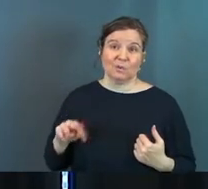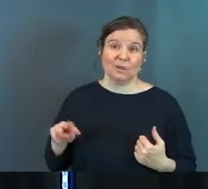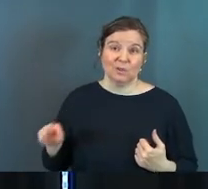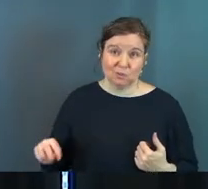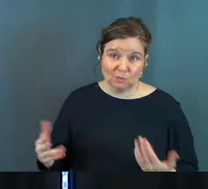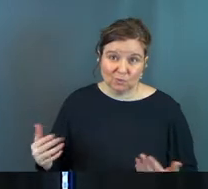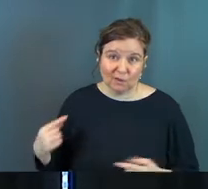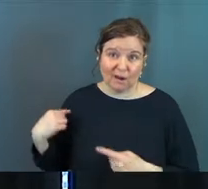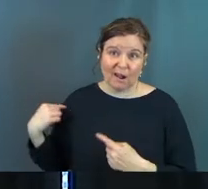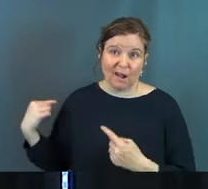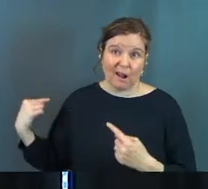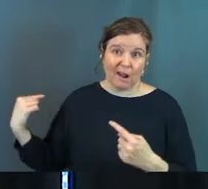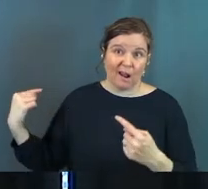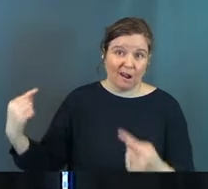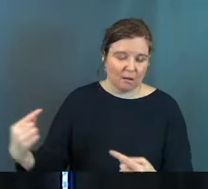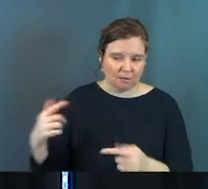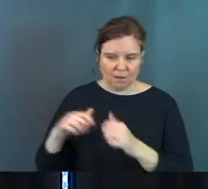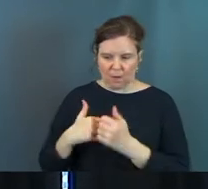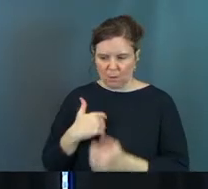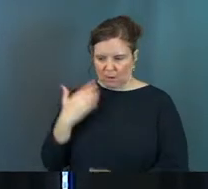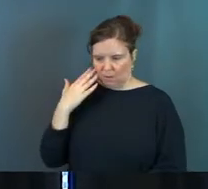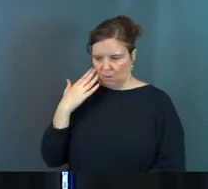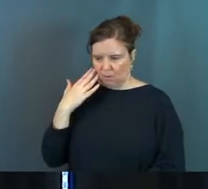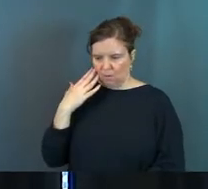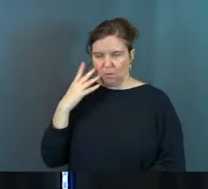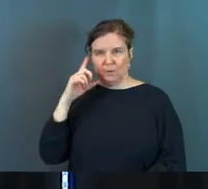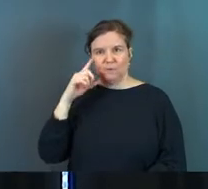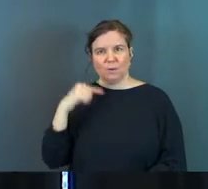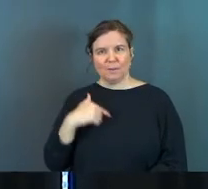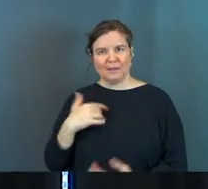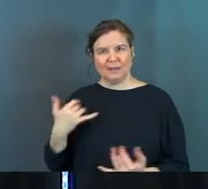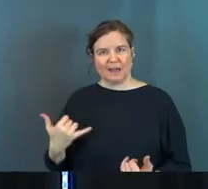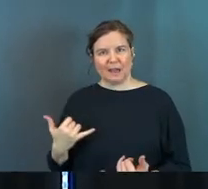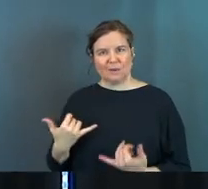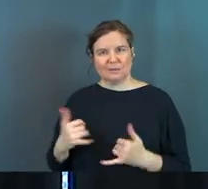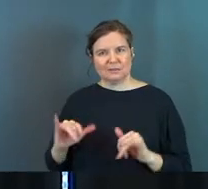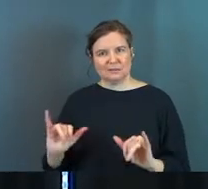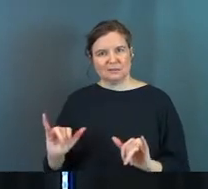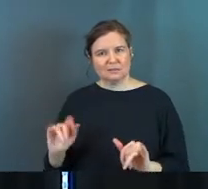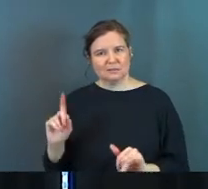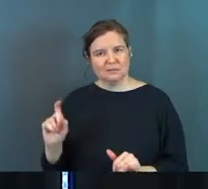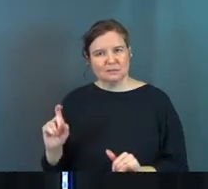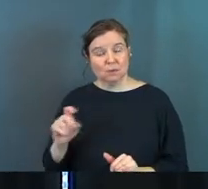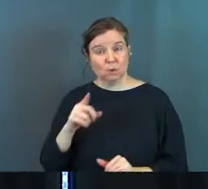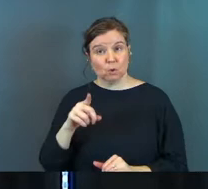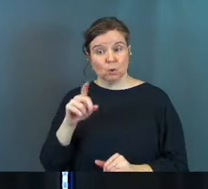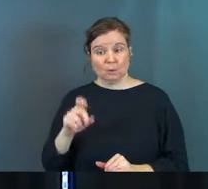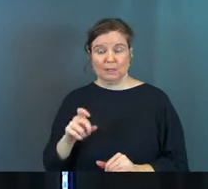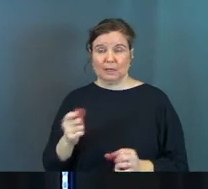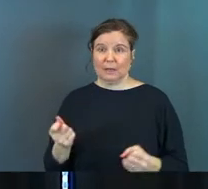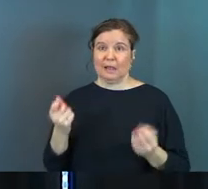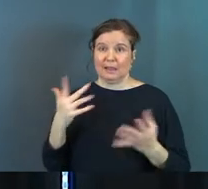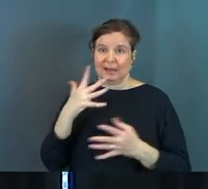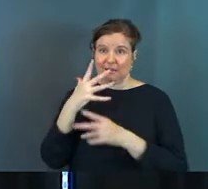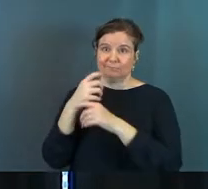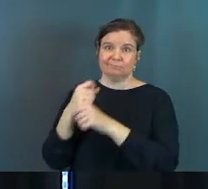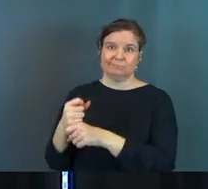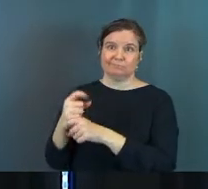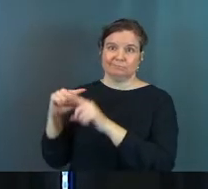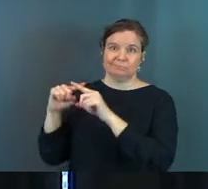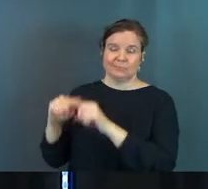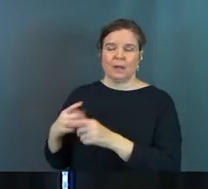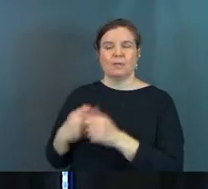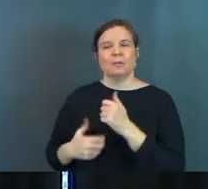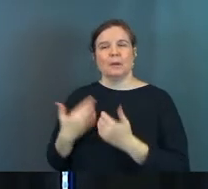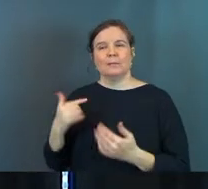2022. How do I know it's for me today? See, you need a lot of faith, and the